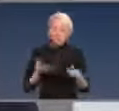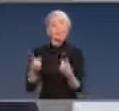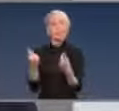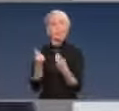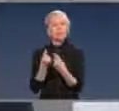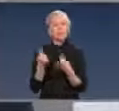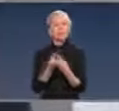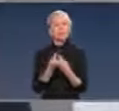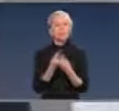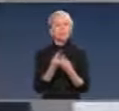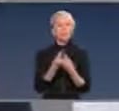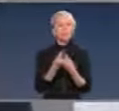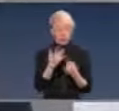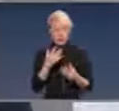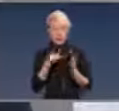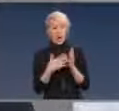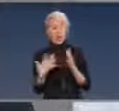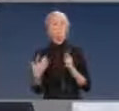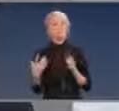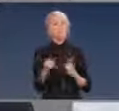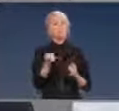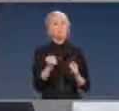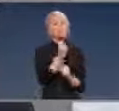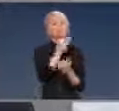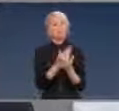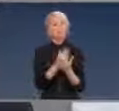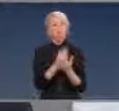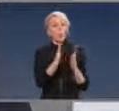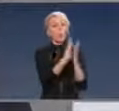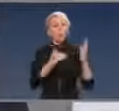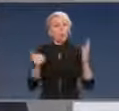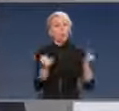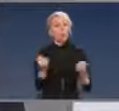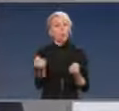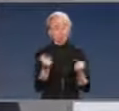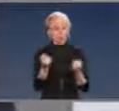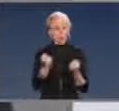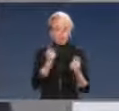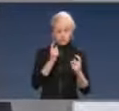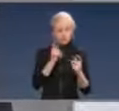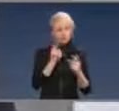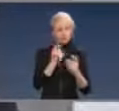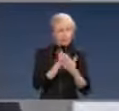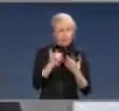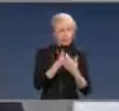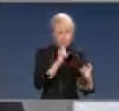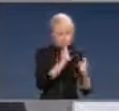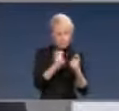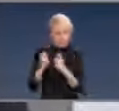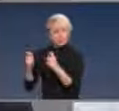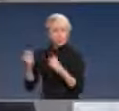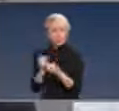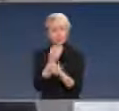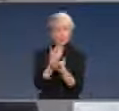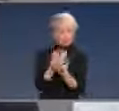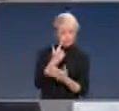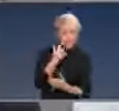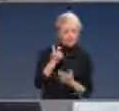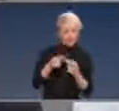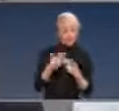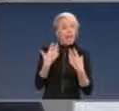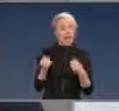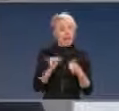how often they're tested and all of these types of things. And we agreed that we needed to go further than that, not just a protocol, and we have accepted the advice